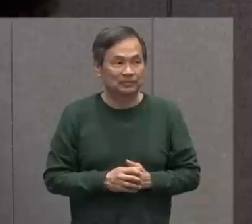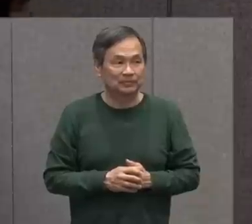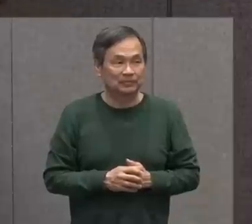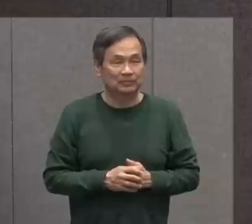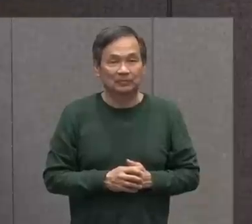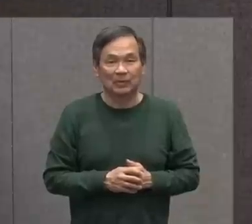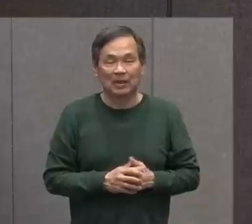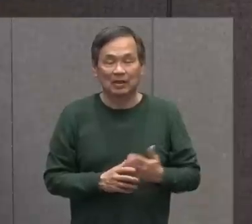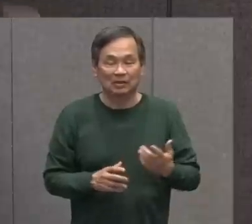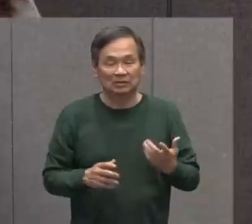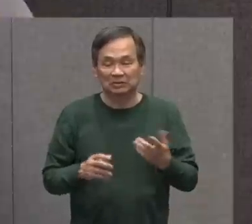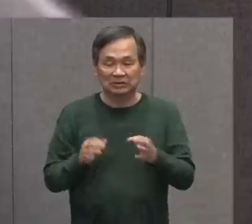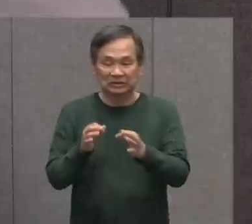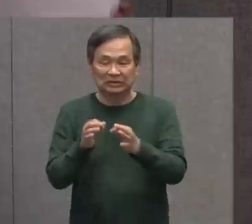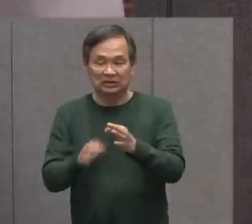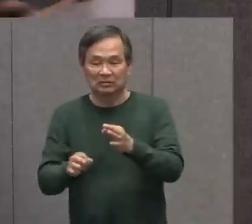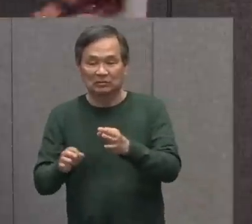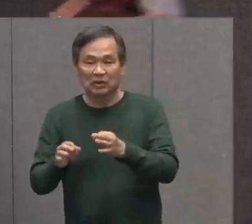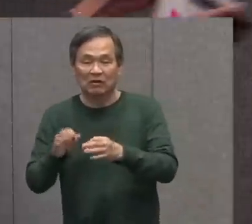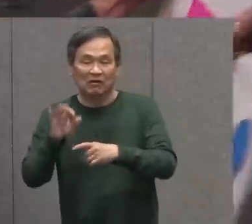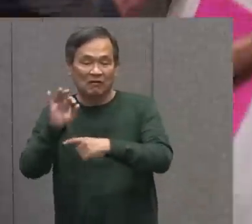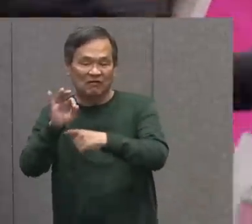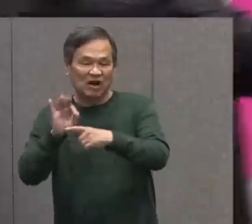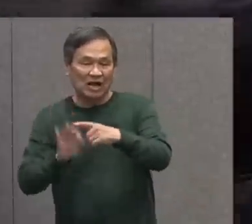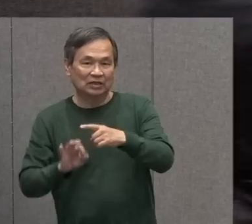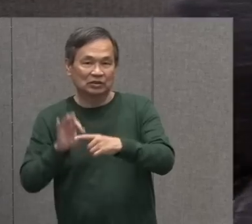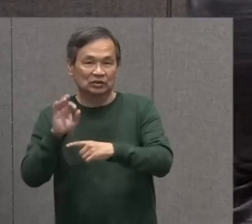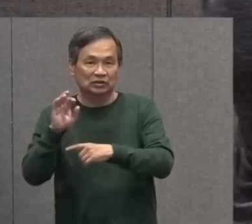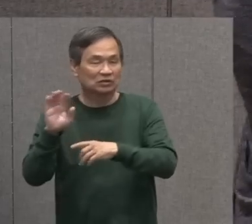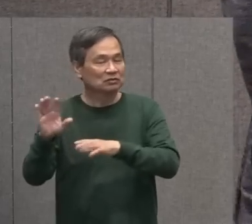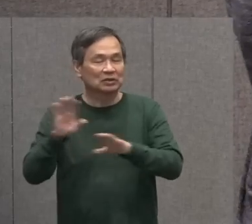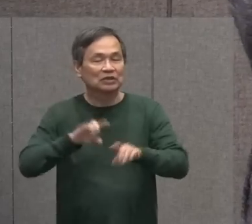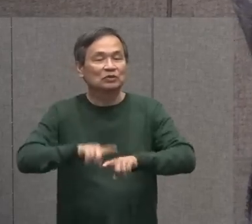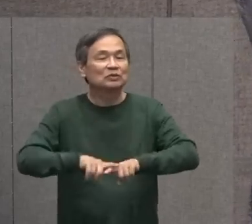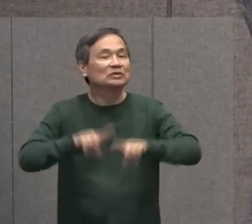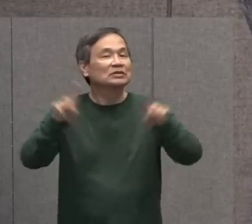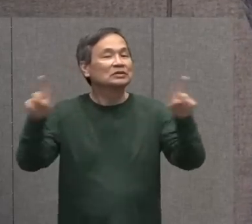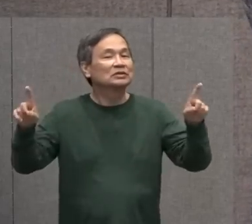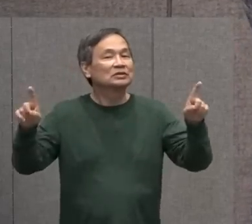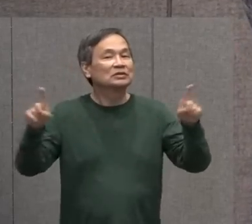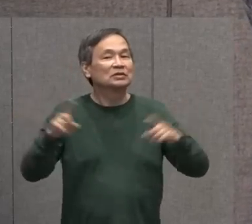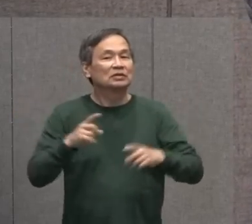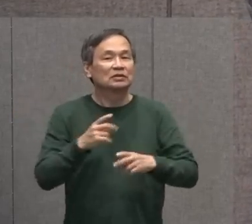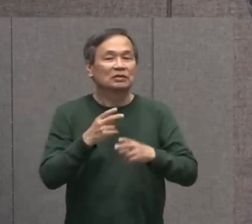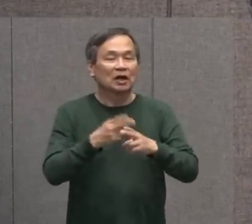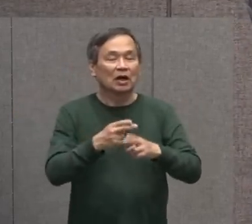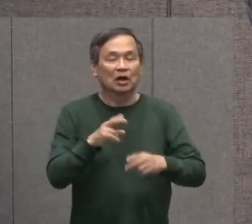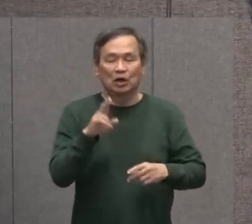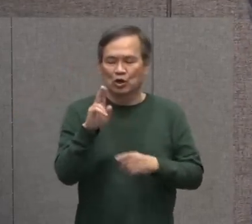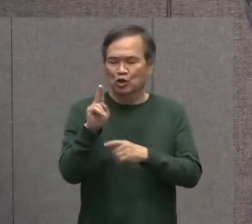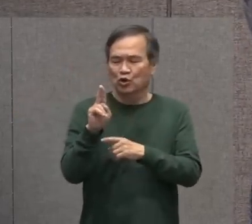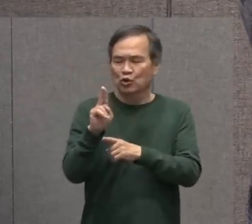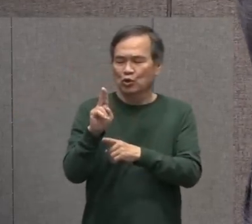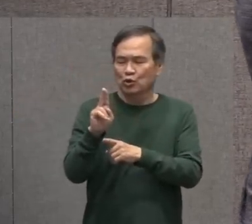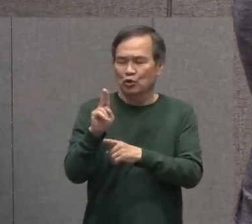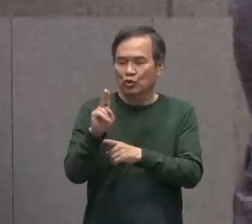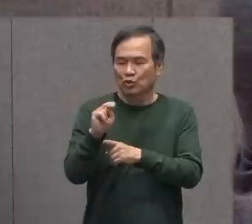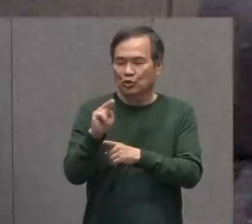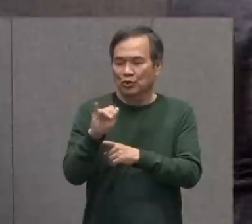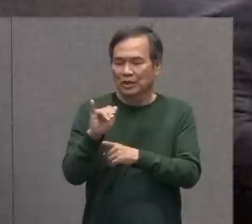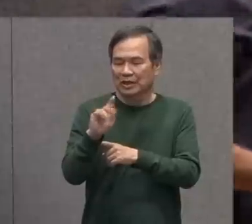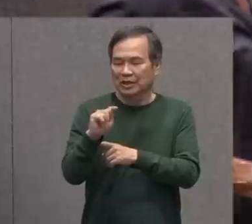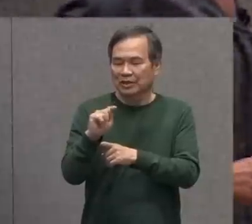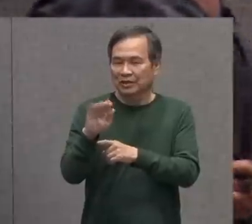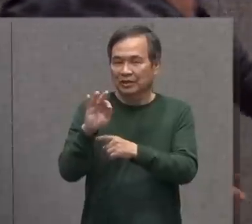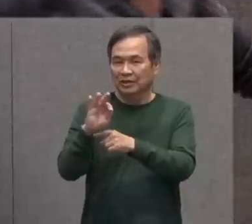using unit fractions, we are going to add on, unit fractions are fractions that have just